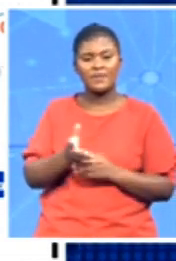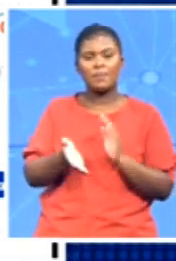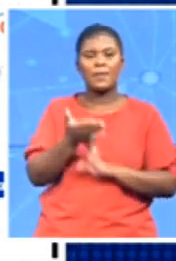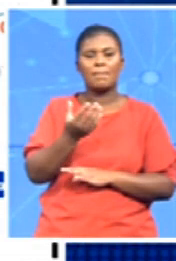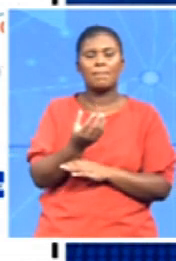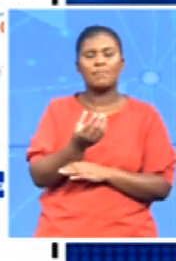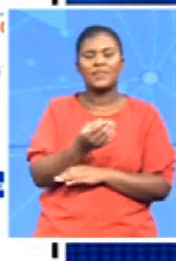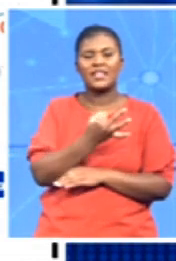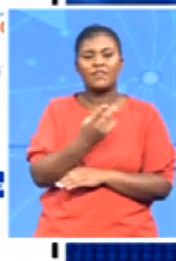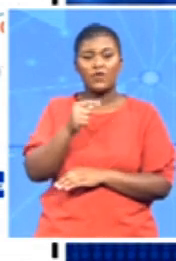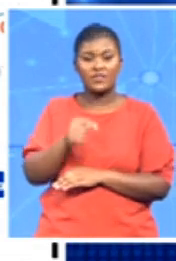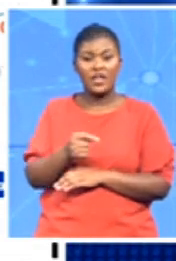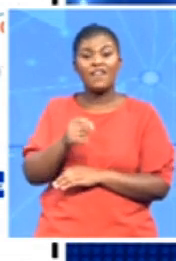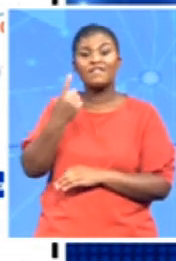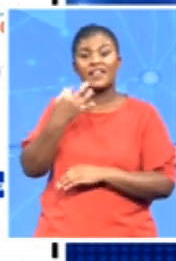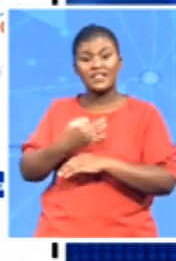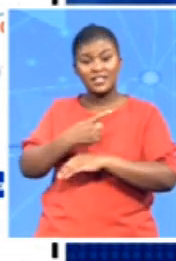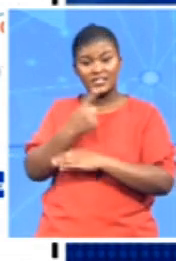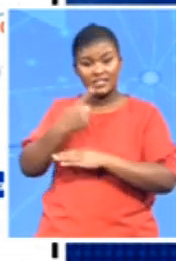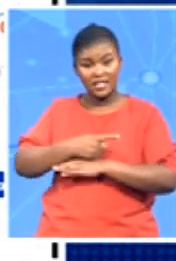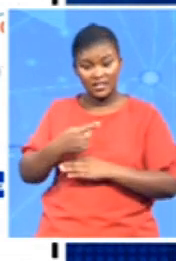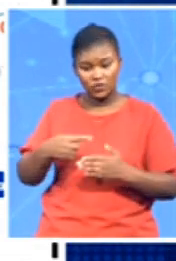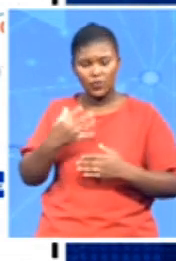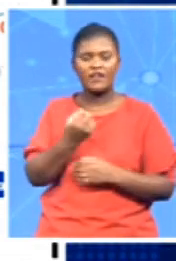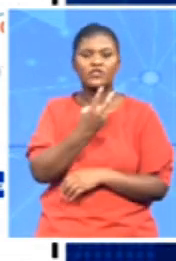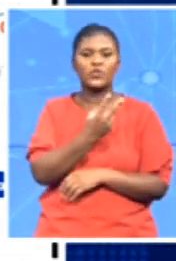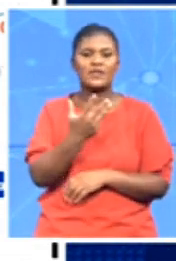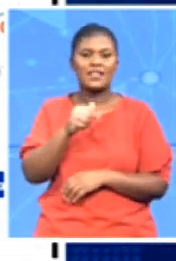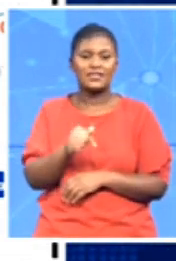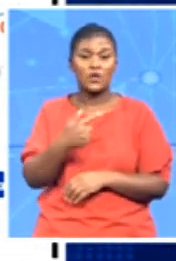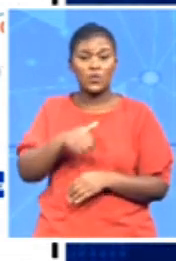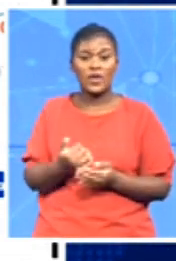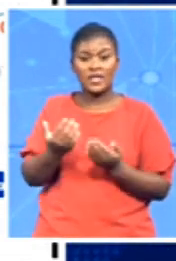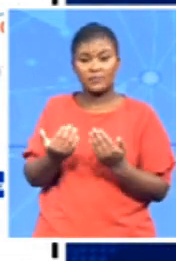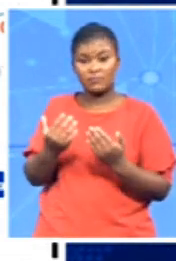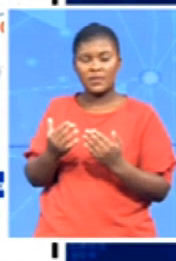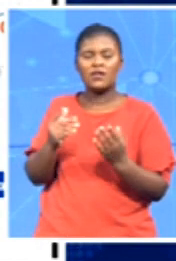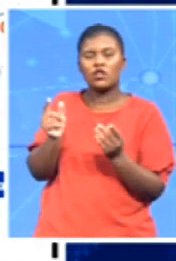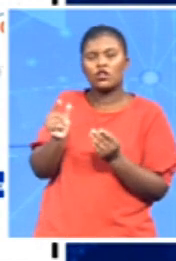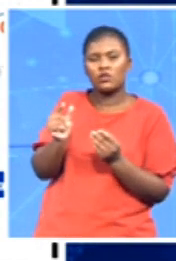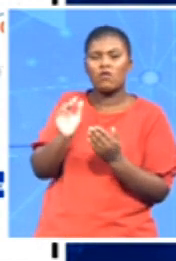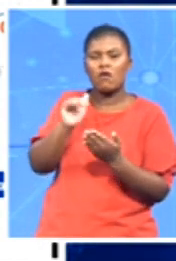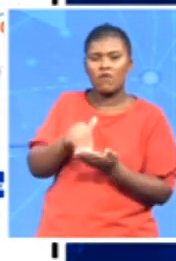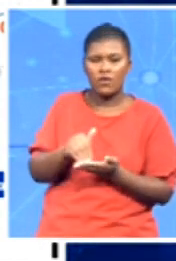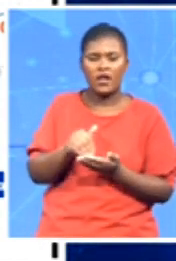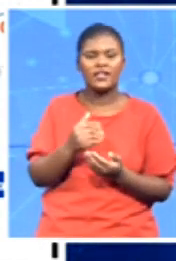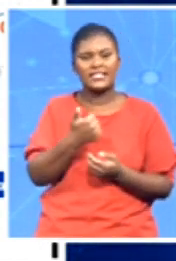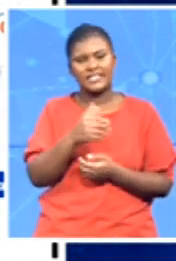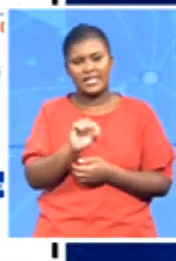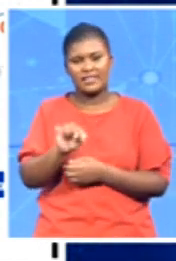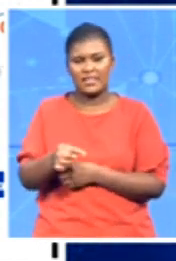on 29,000. We're expecting to hit close to about 60,000 then. So if we go